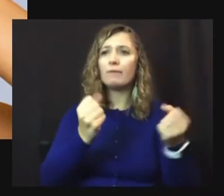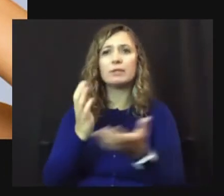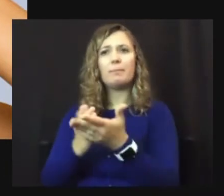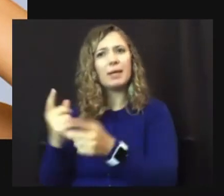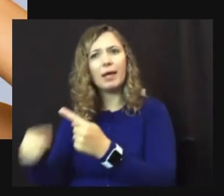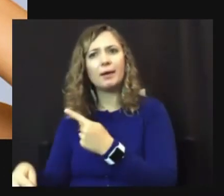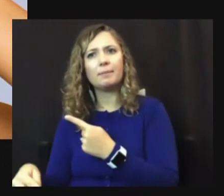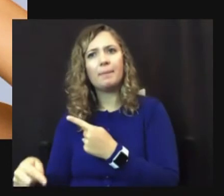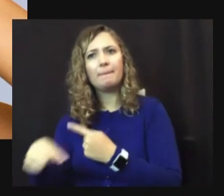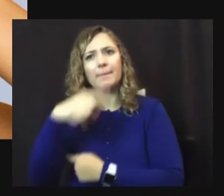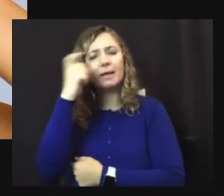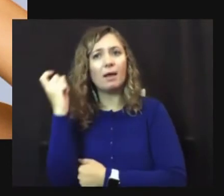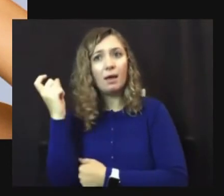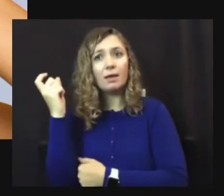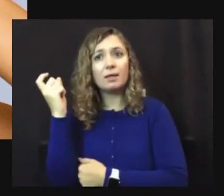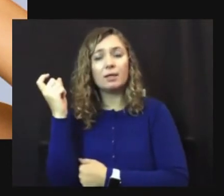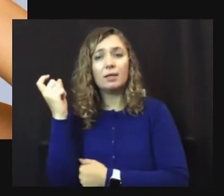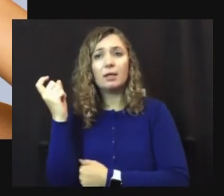because